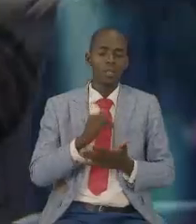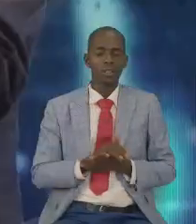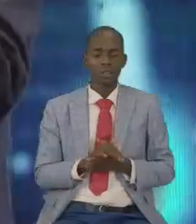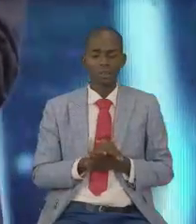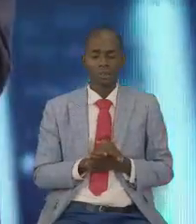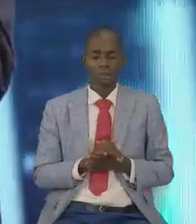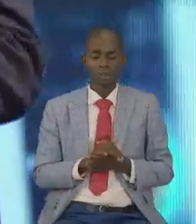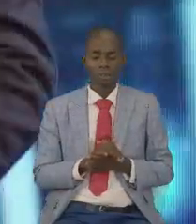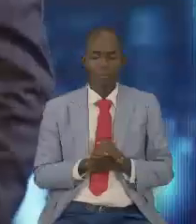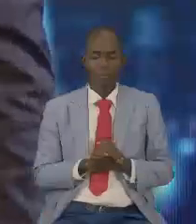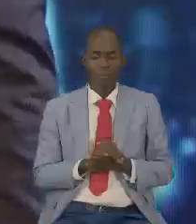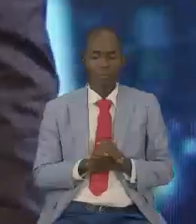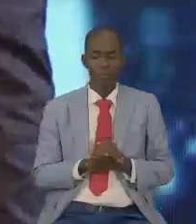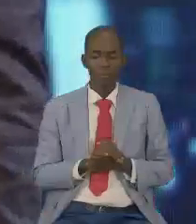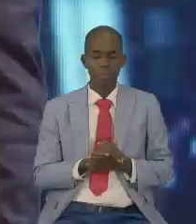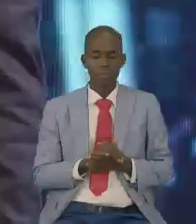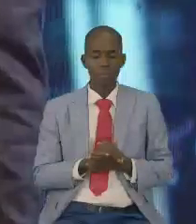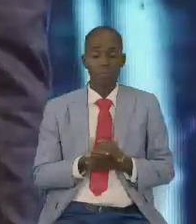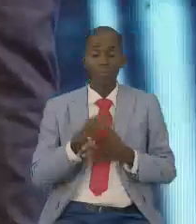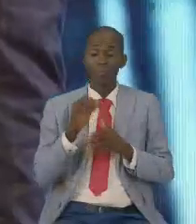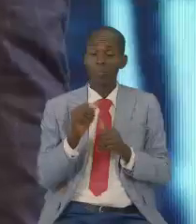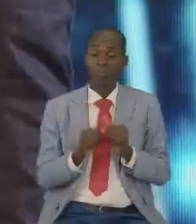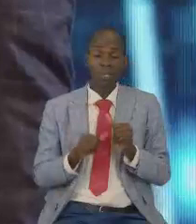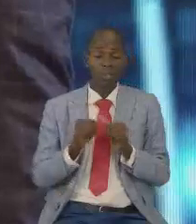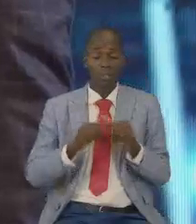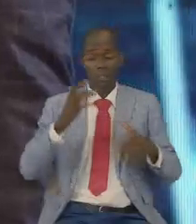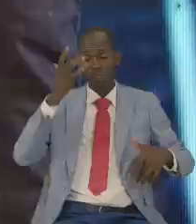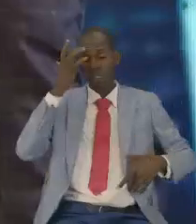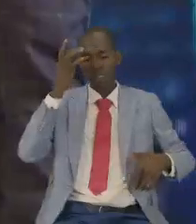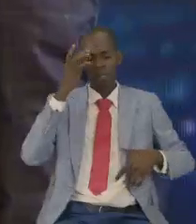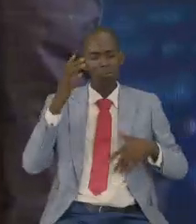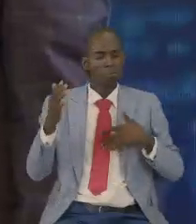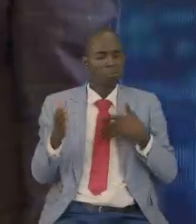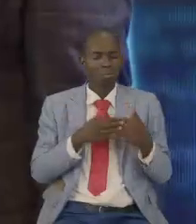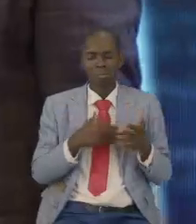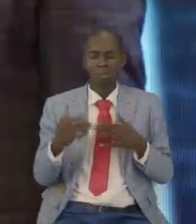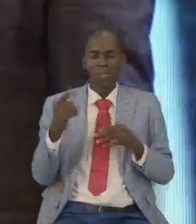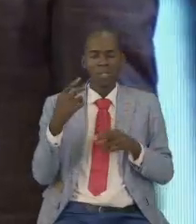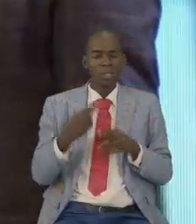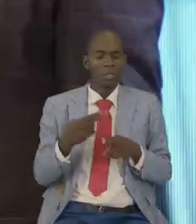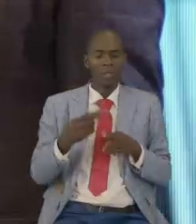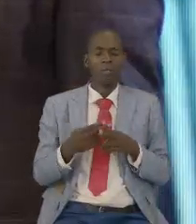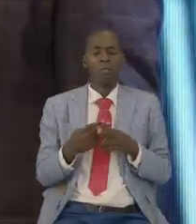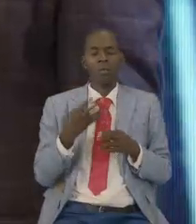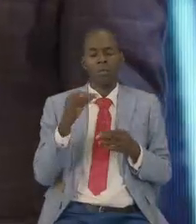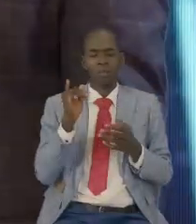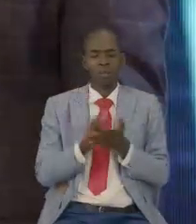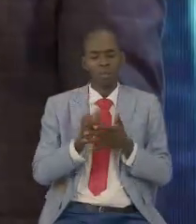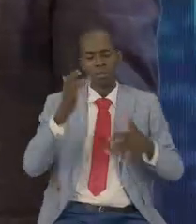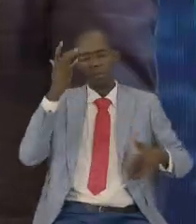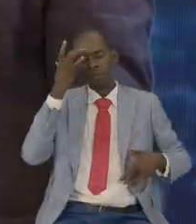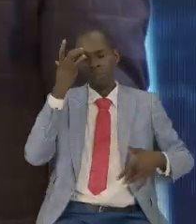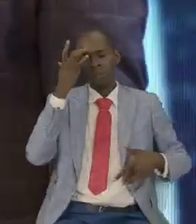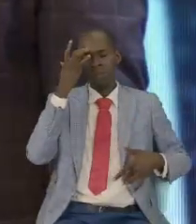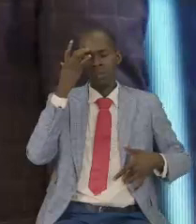Every sickness, whatever the name of the sickness, of the disease, of